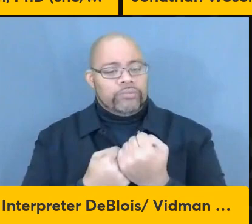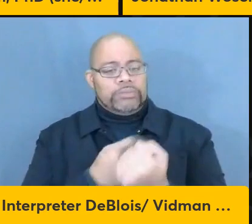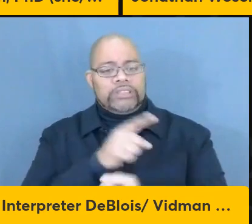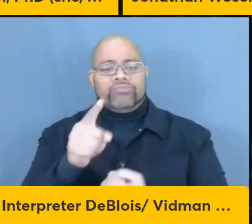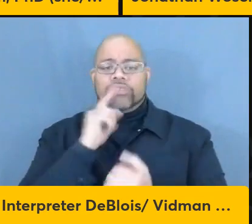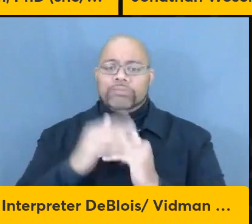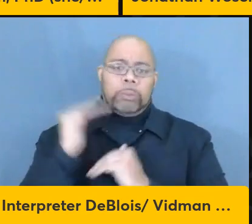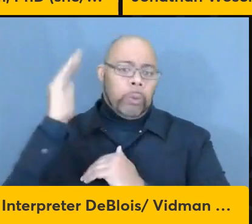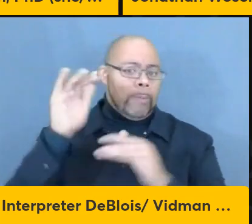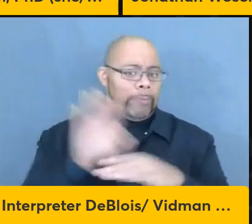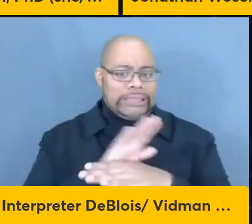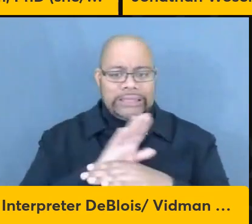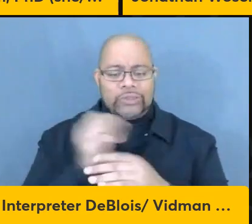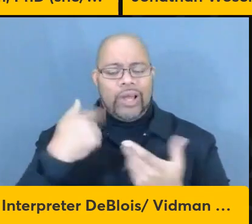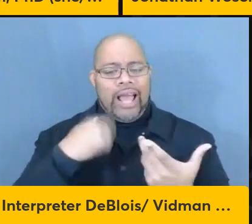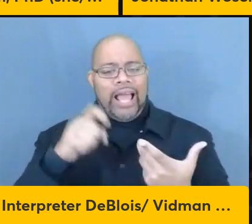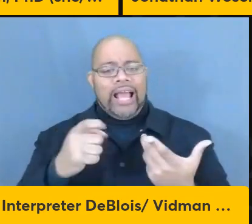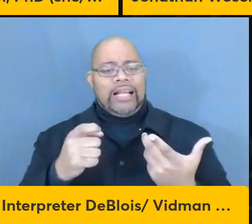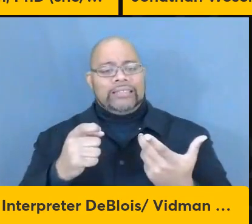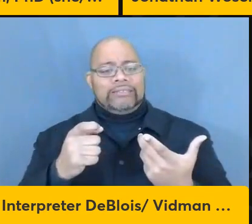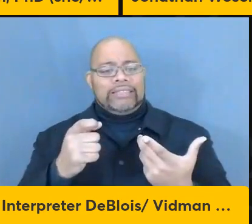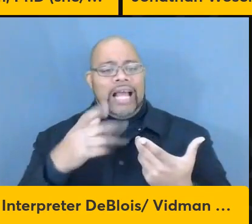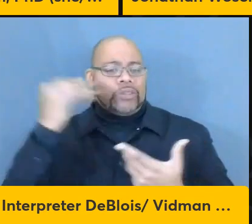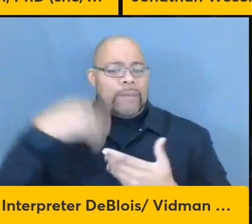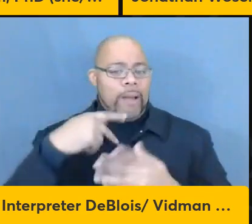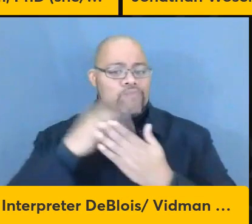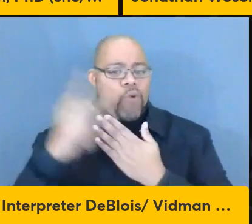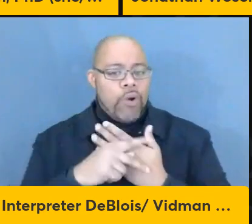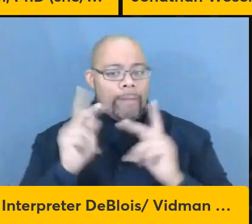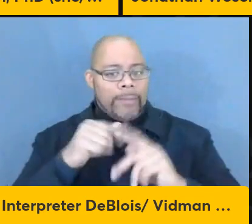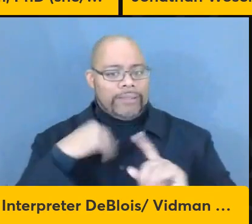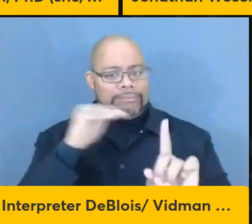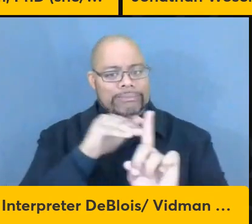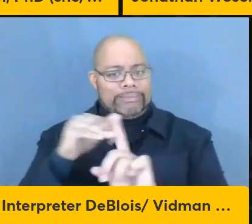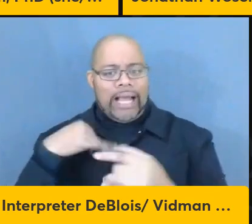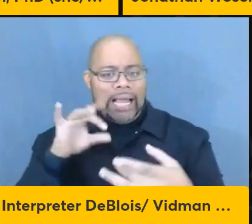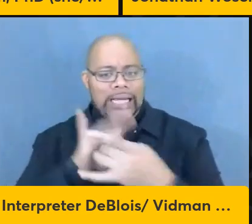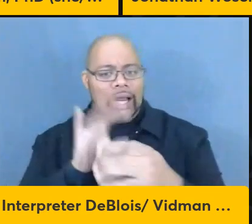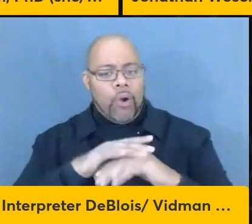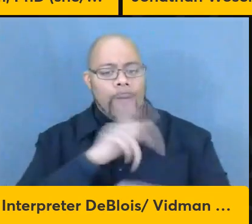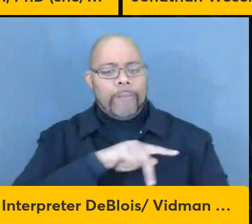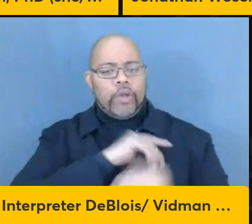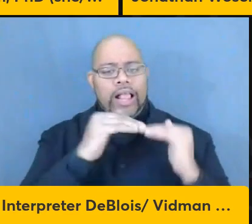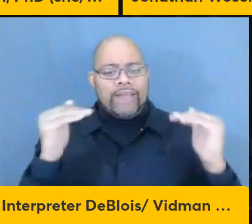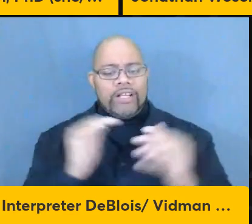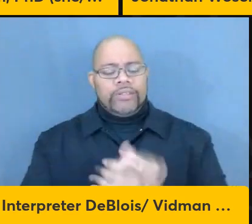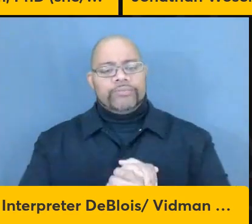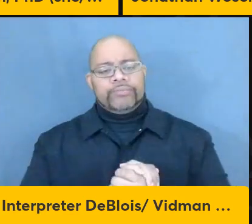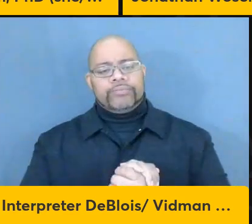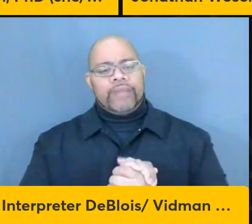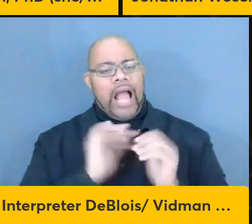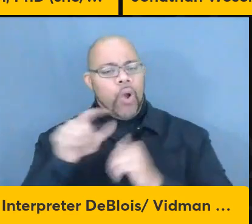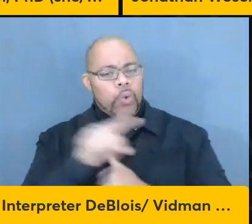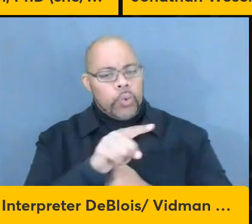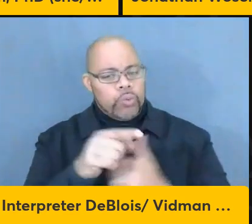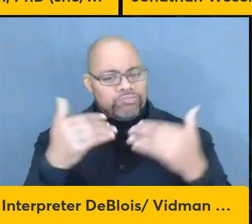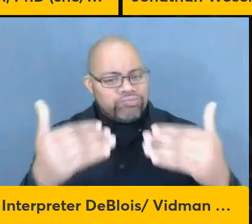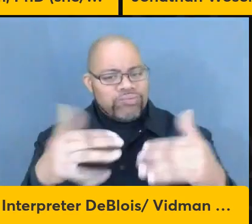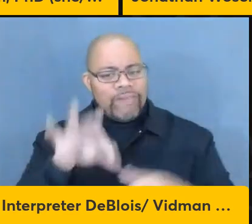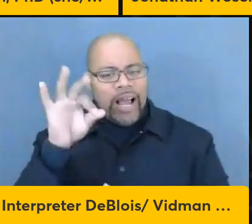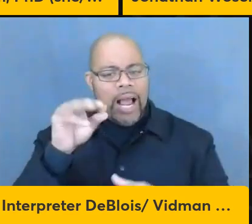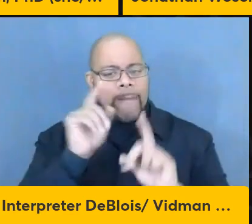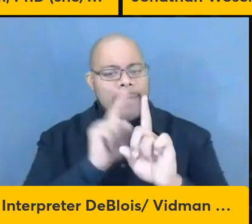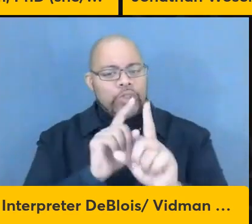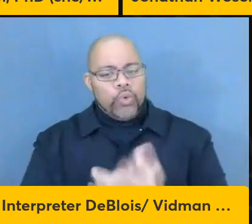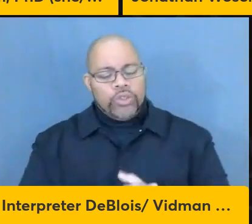way too busy. So I had to look, outside of my program for people that I connected with on a personal level. How did you guys go about finding